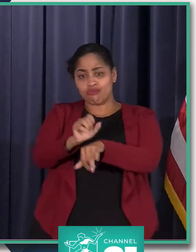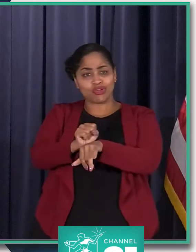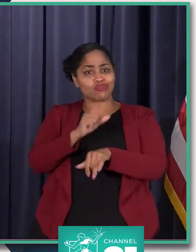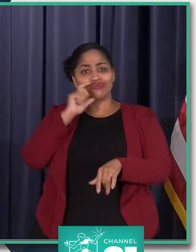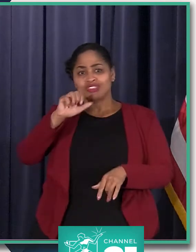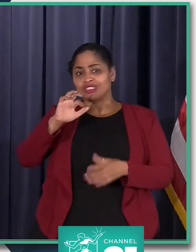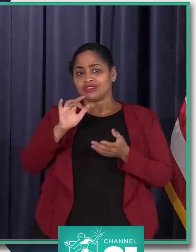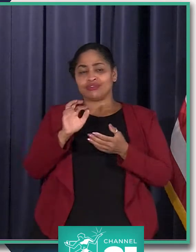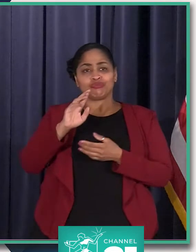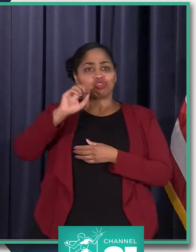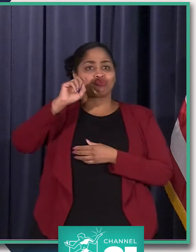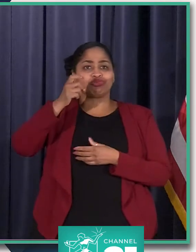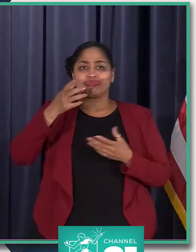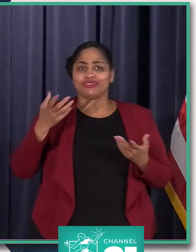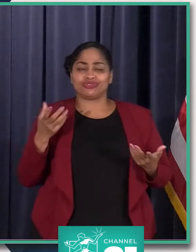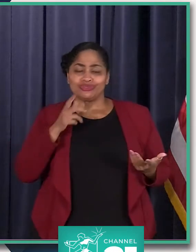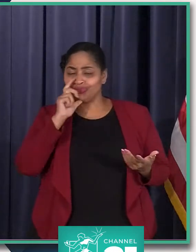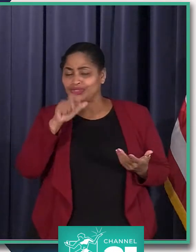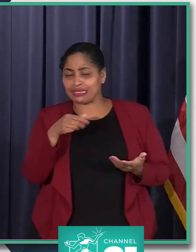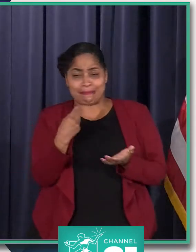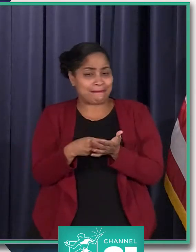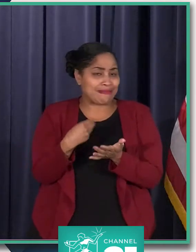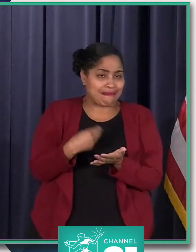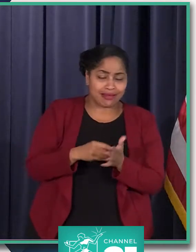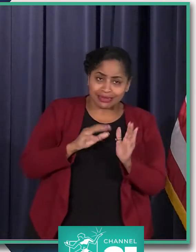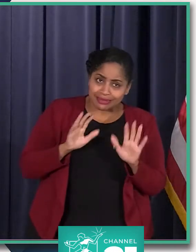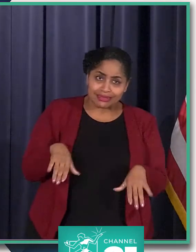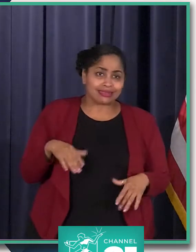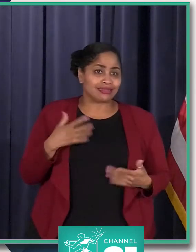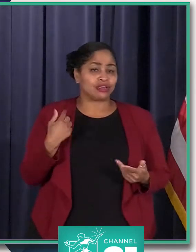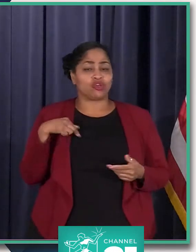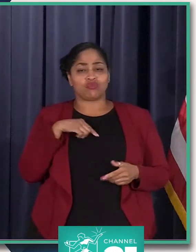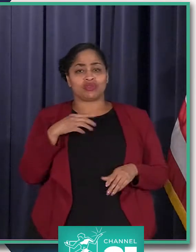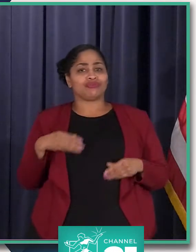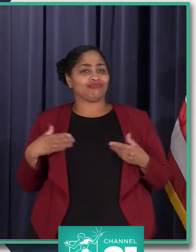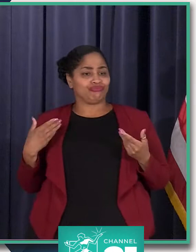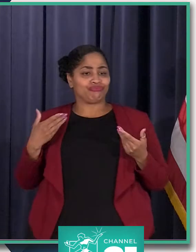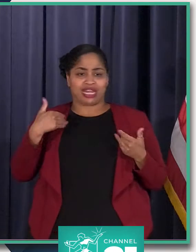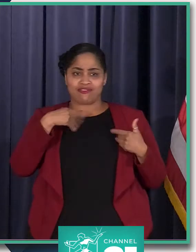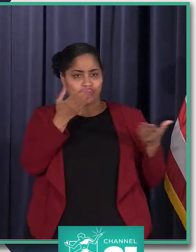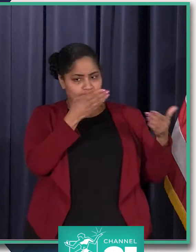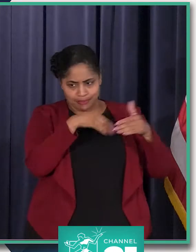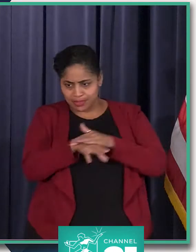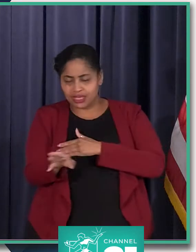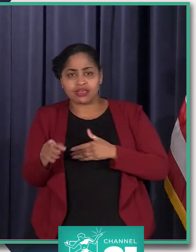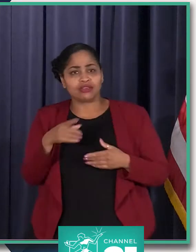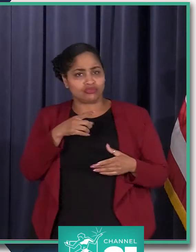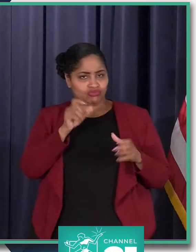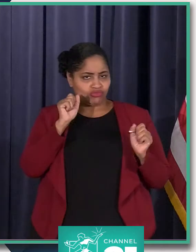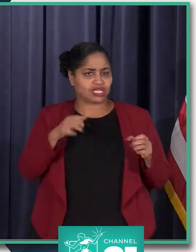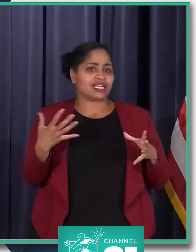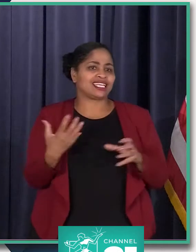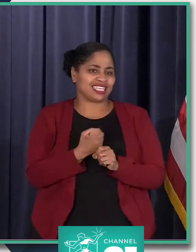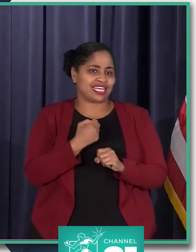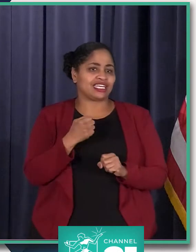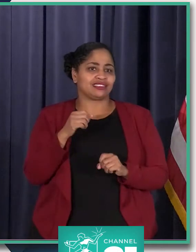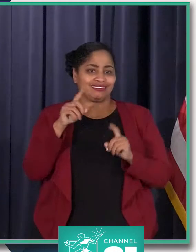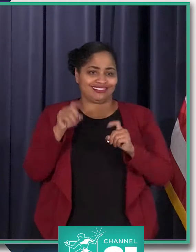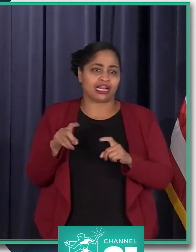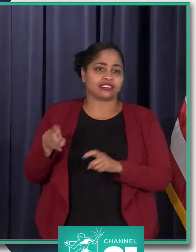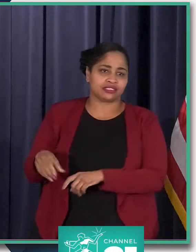need a prescription. Don't need any money. We will get you in, and we will get you